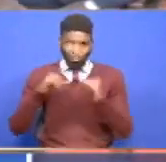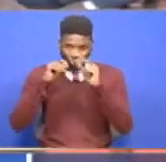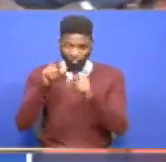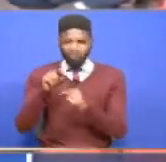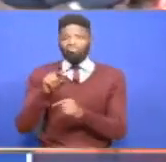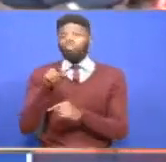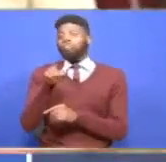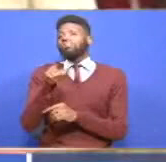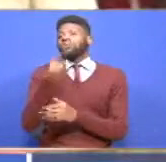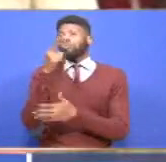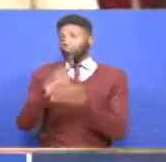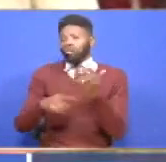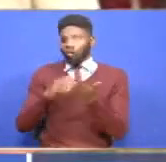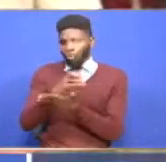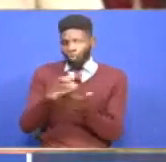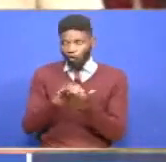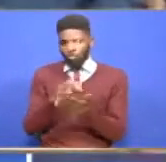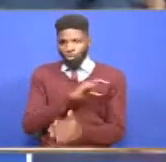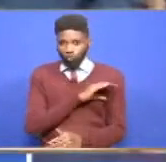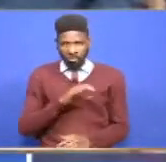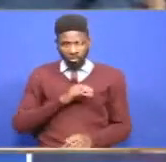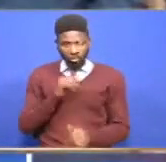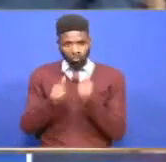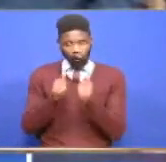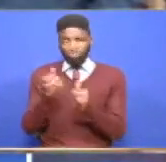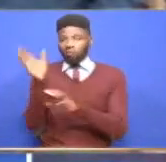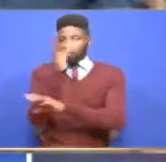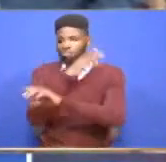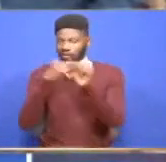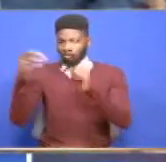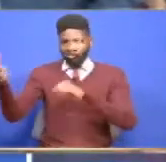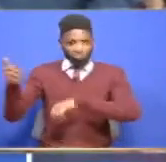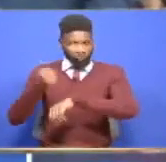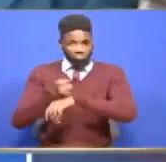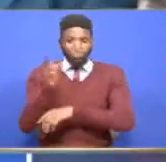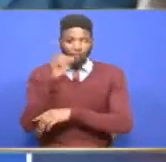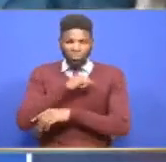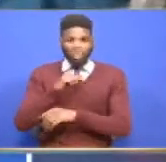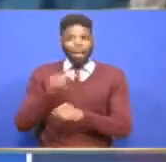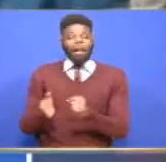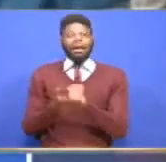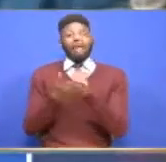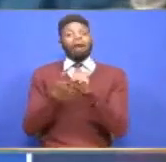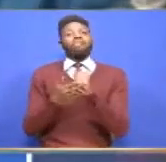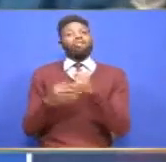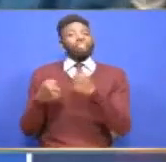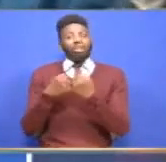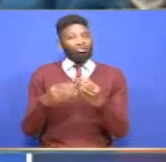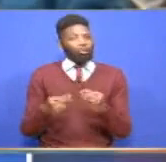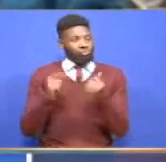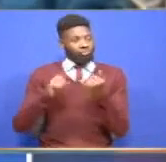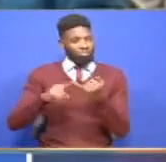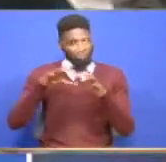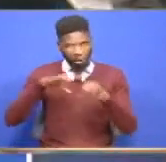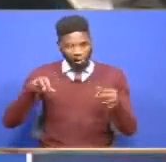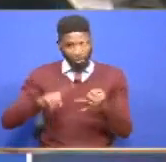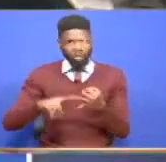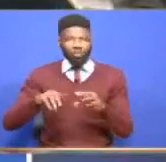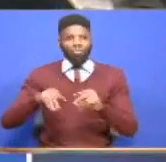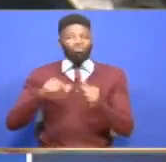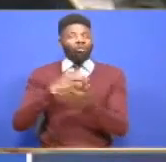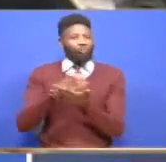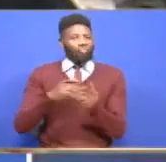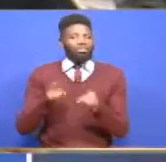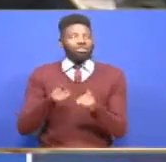by the Coffee Task Force that was appointed by the President to tackle challenges like marketing, quality of coffee, as well as production.